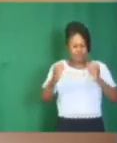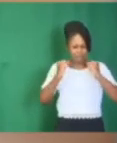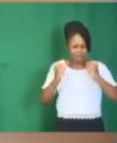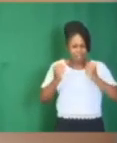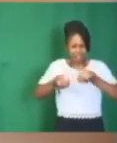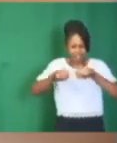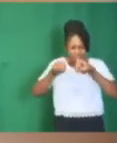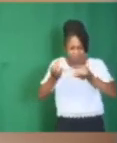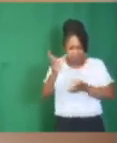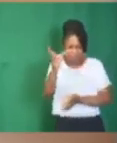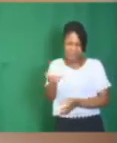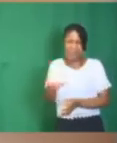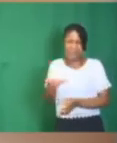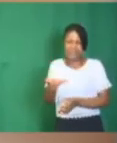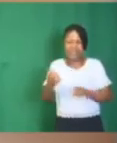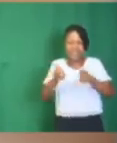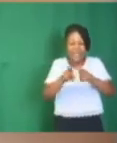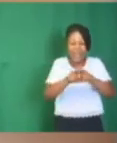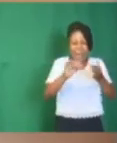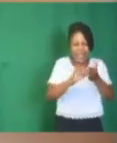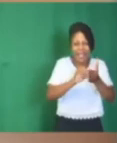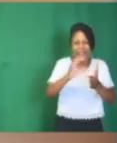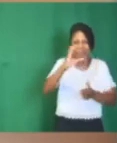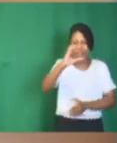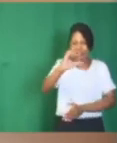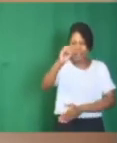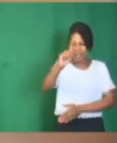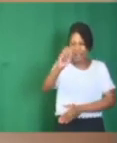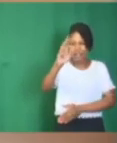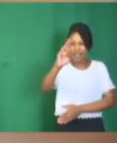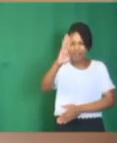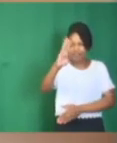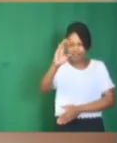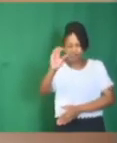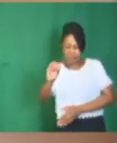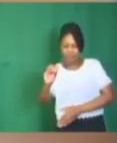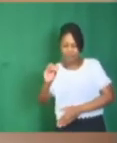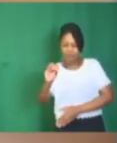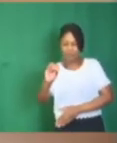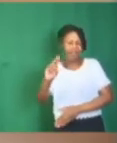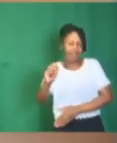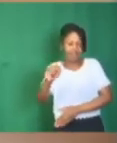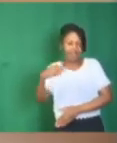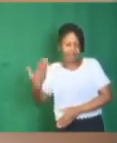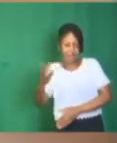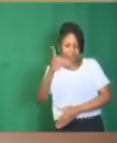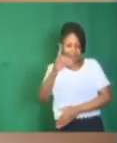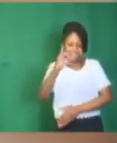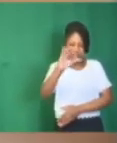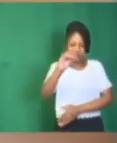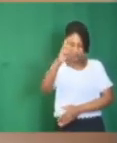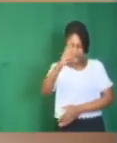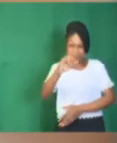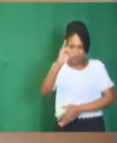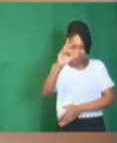as a waste product. So we use oxygen to burn the food that we have eaten, that is in the cells. So that's what